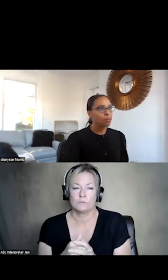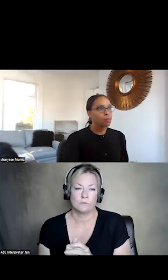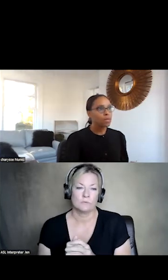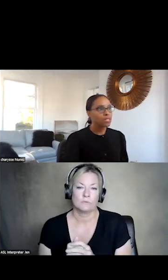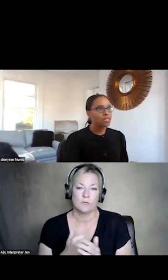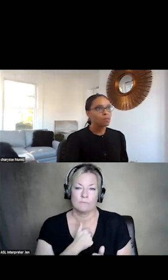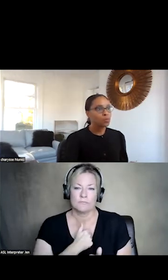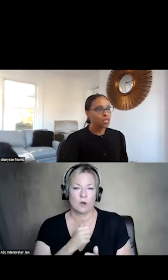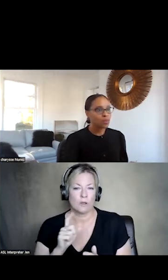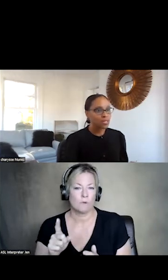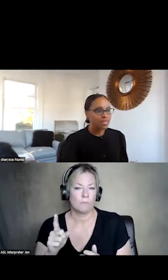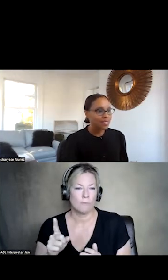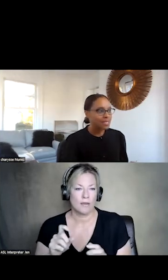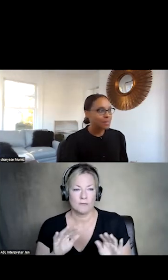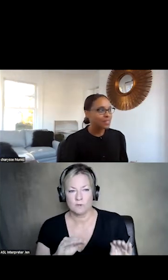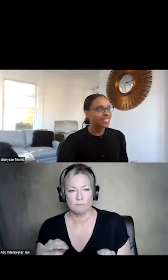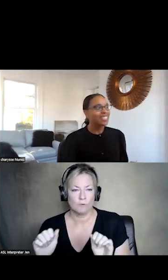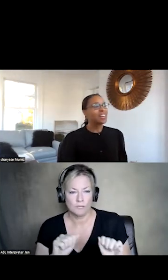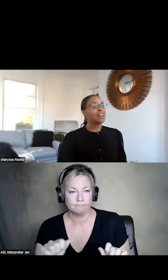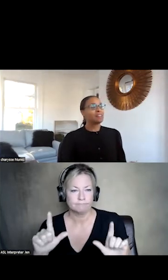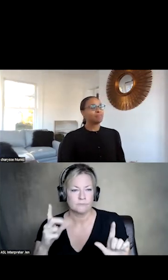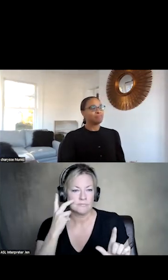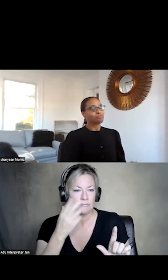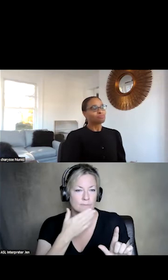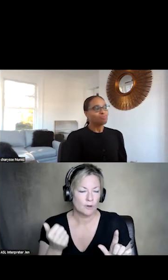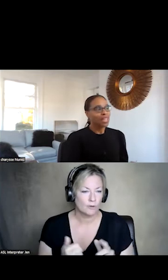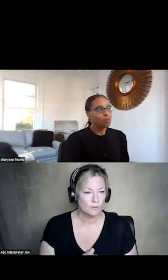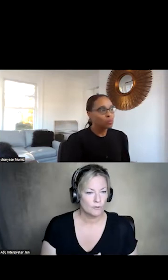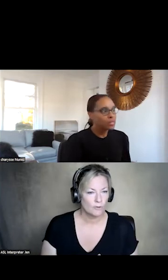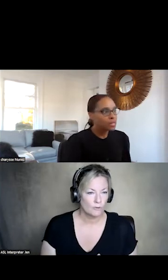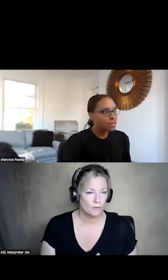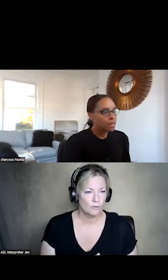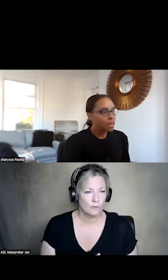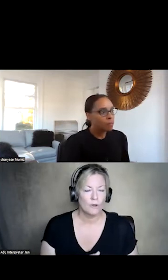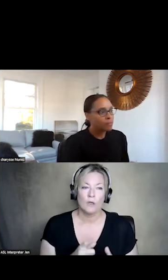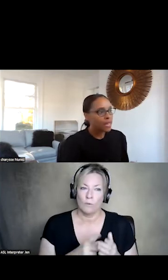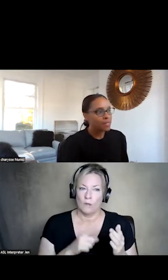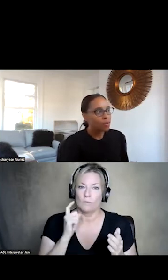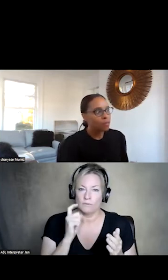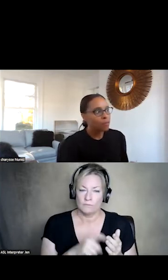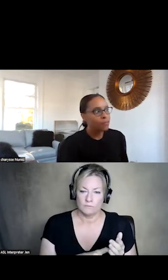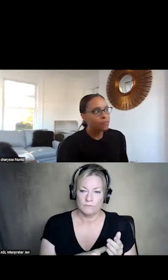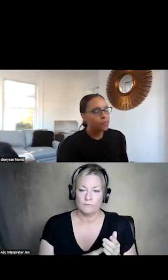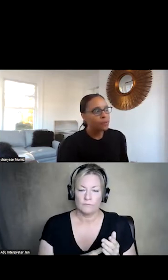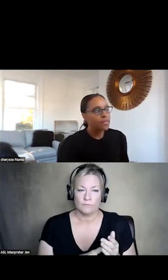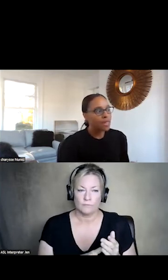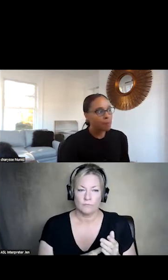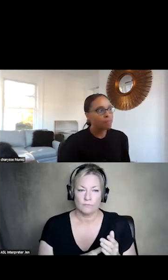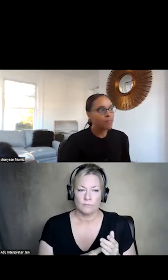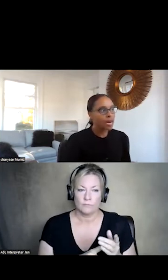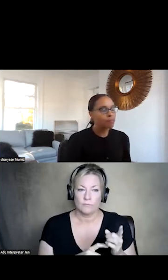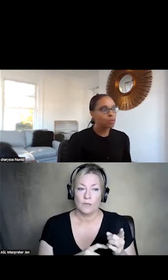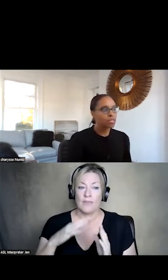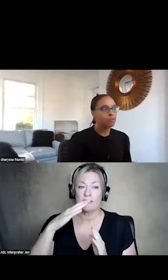Sorry, one moment, I just need to move this so I can see this better. And what we see that the